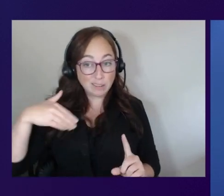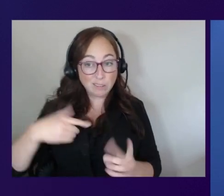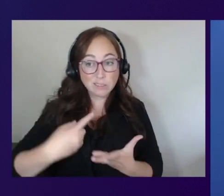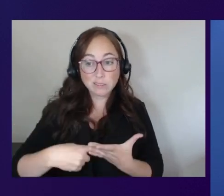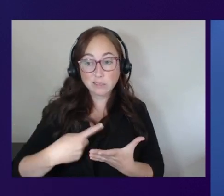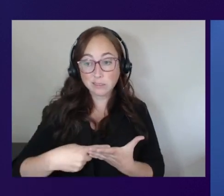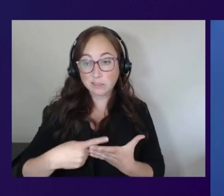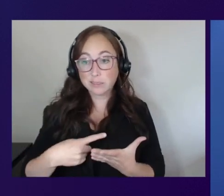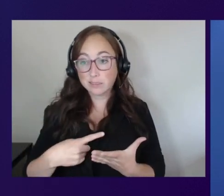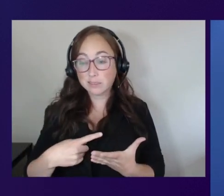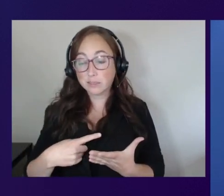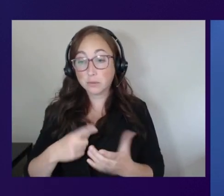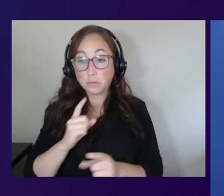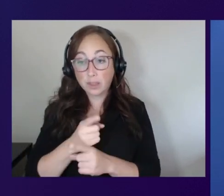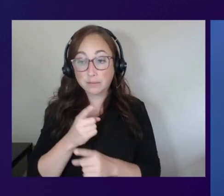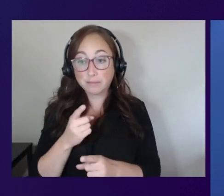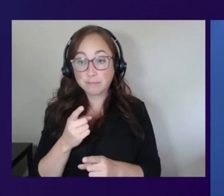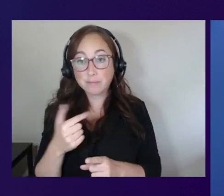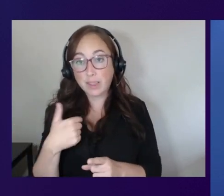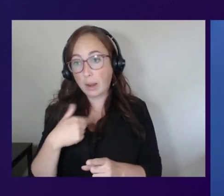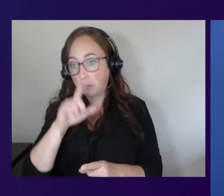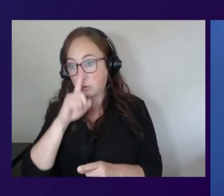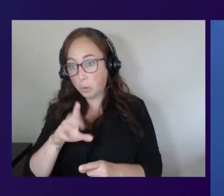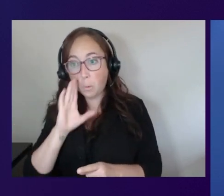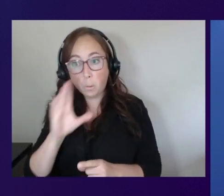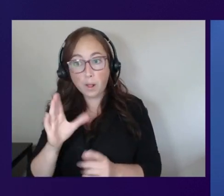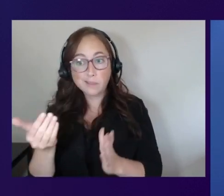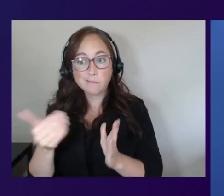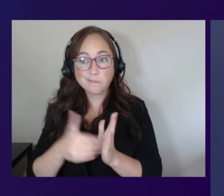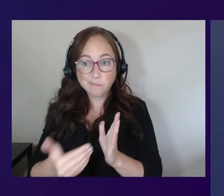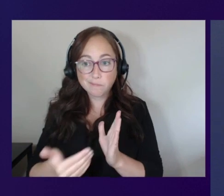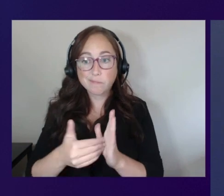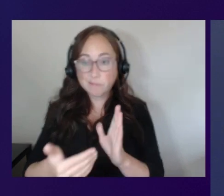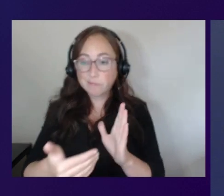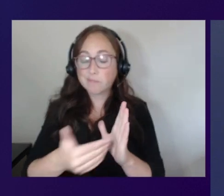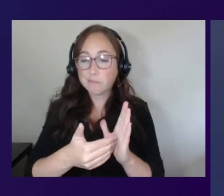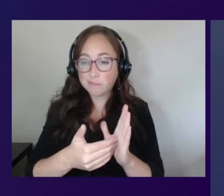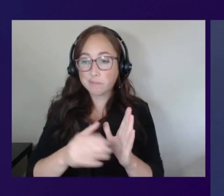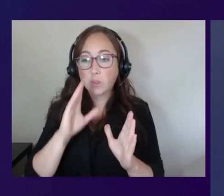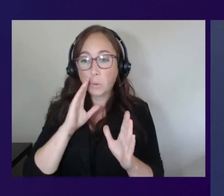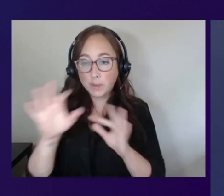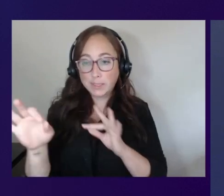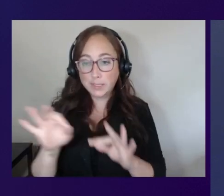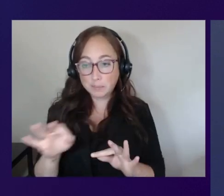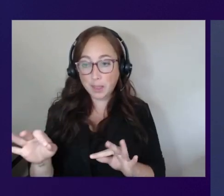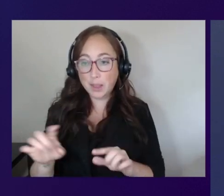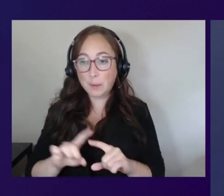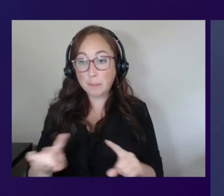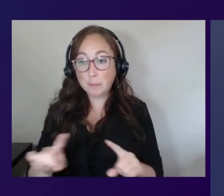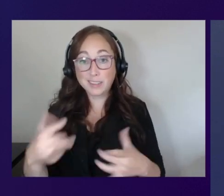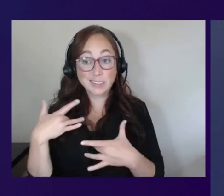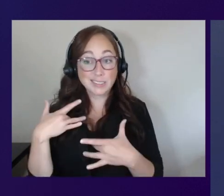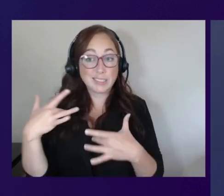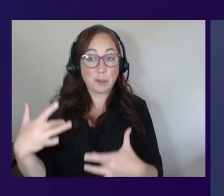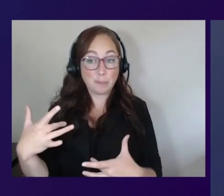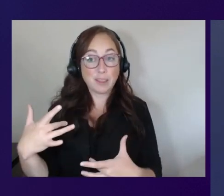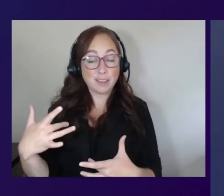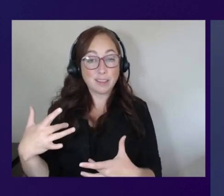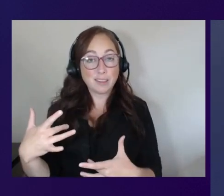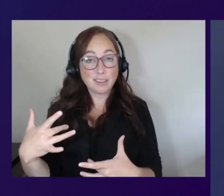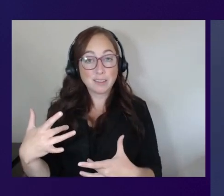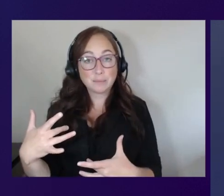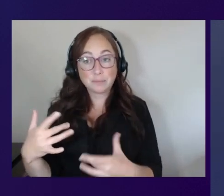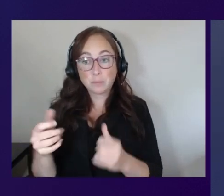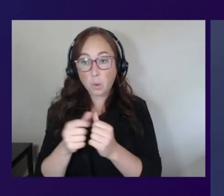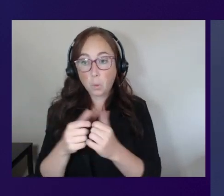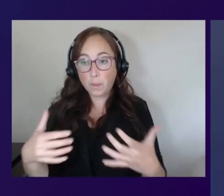explored deeply, and I'm sure we'll hear it throughout the entire day. But traditionally, without this cloud